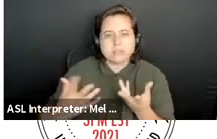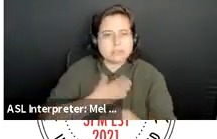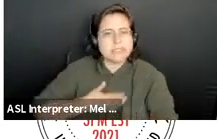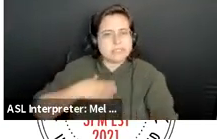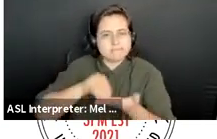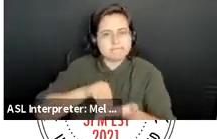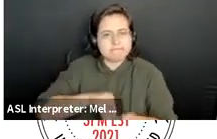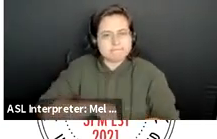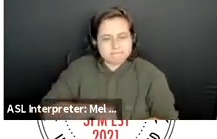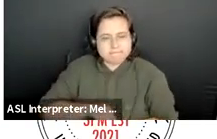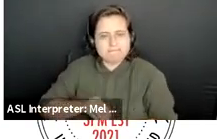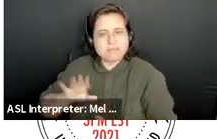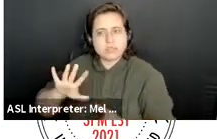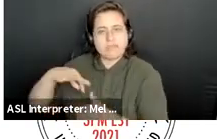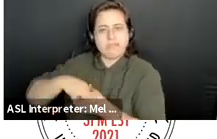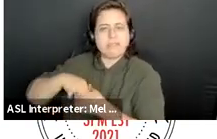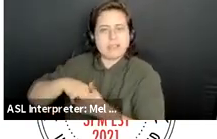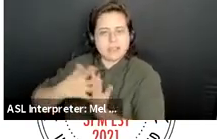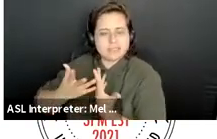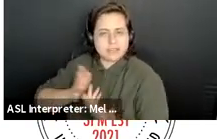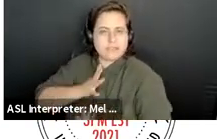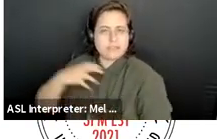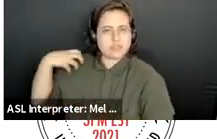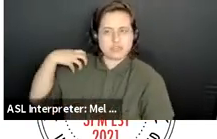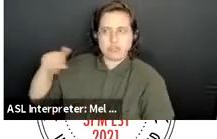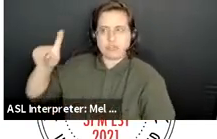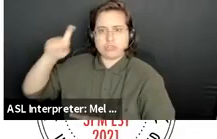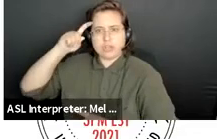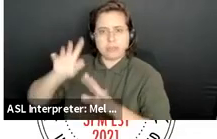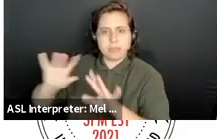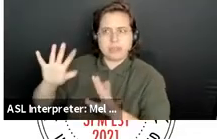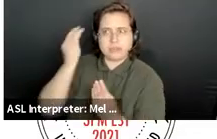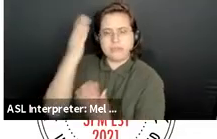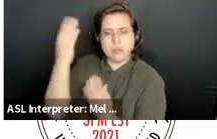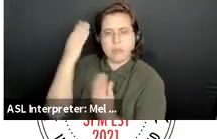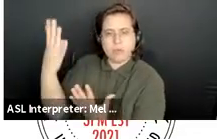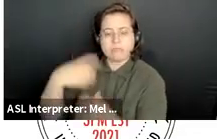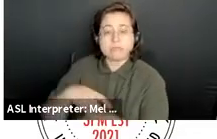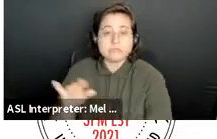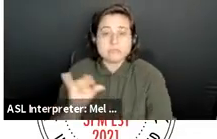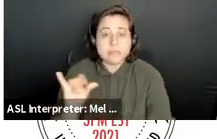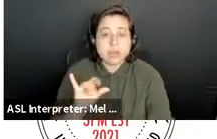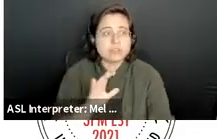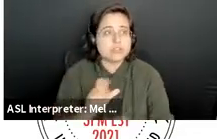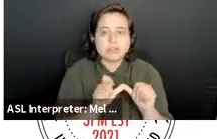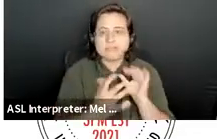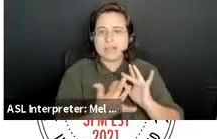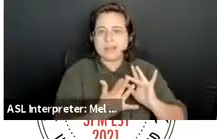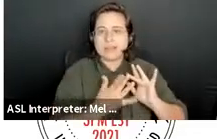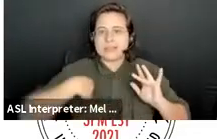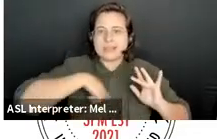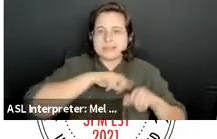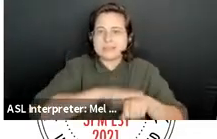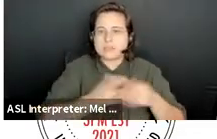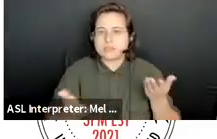officials informed of that so that it helps to make the case for policy changes. And also, please keep all of us, our national service